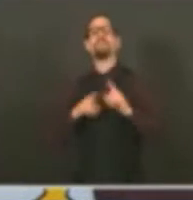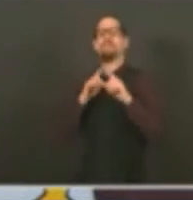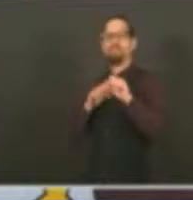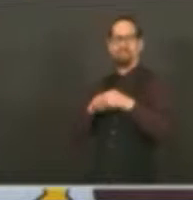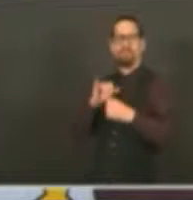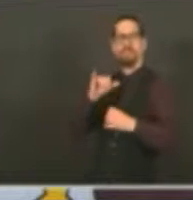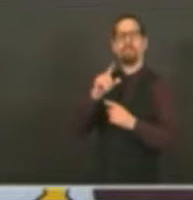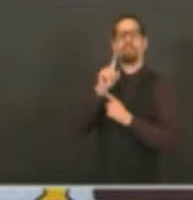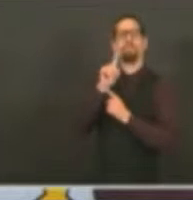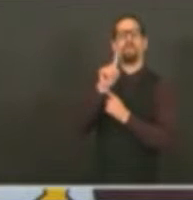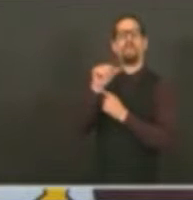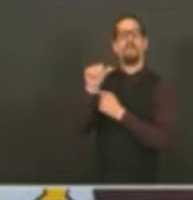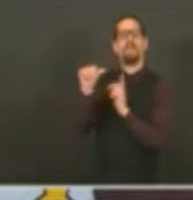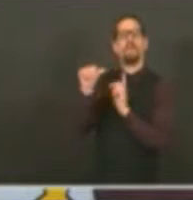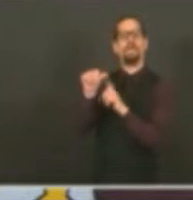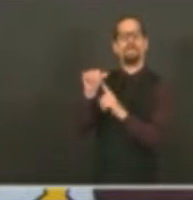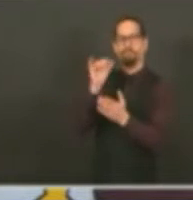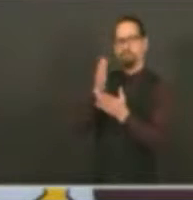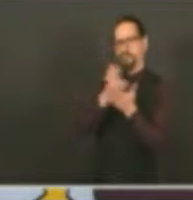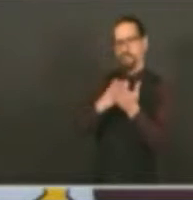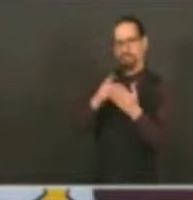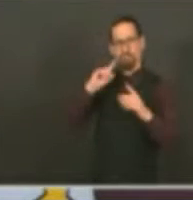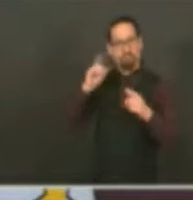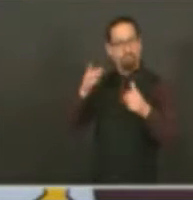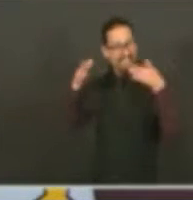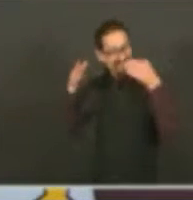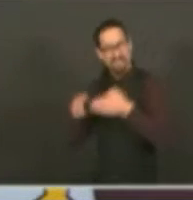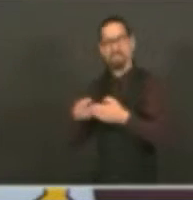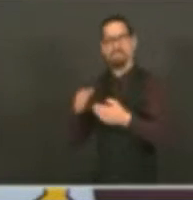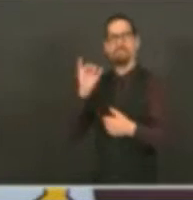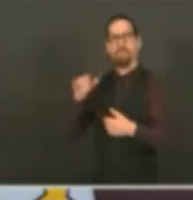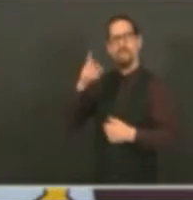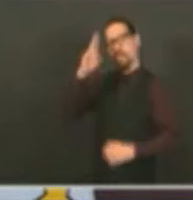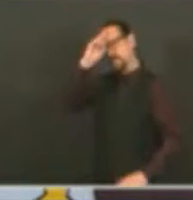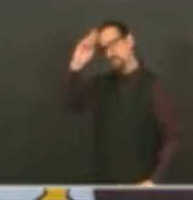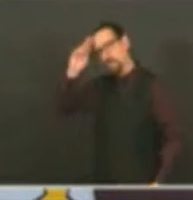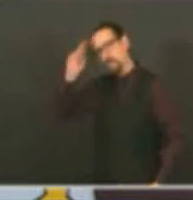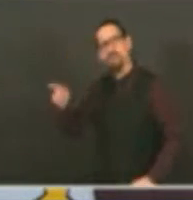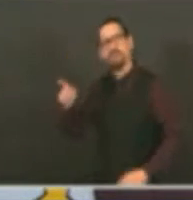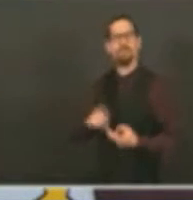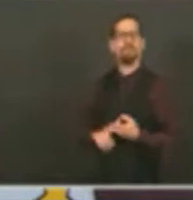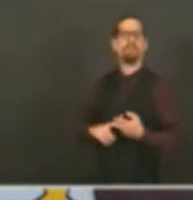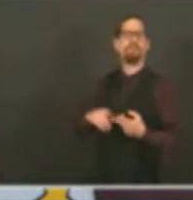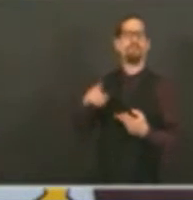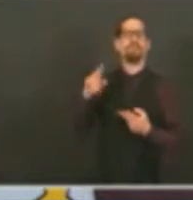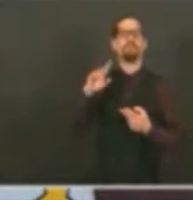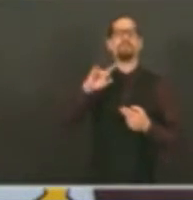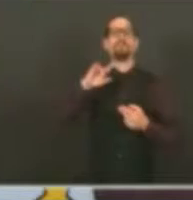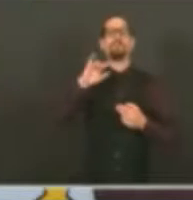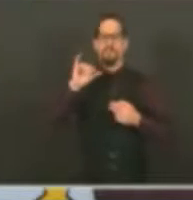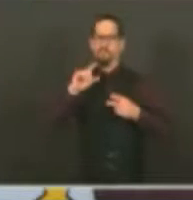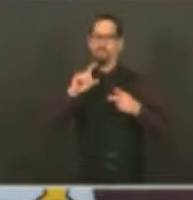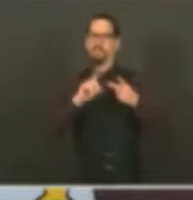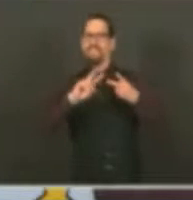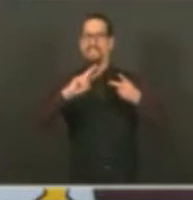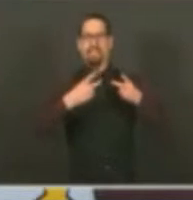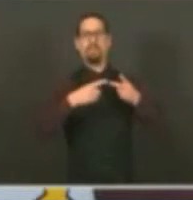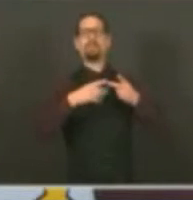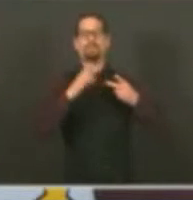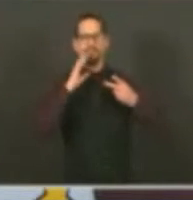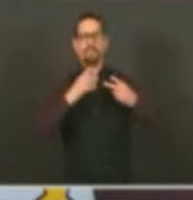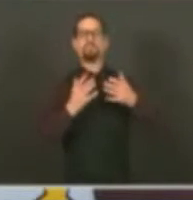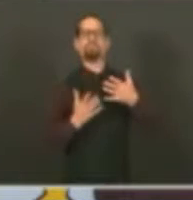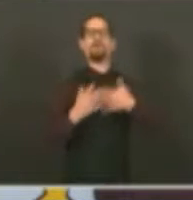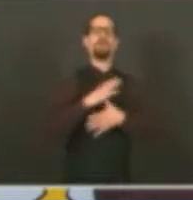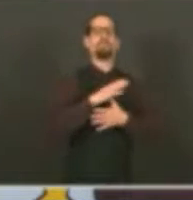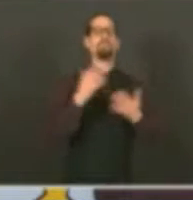prioritize the hospitals and the long-term care facilities. But as a second step, absolutely, in all following steps, we really want to prioritize,